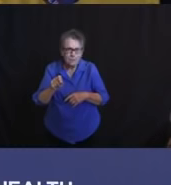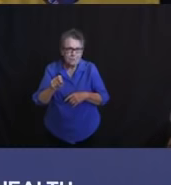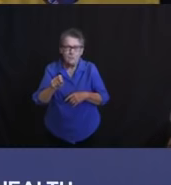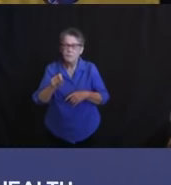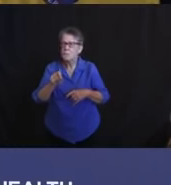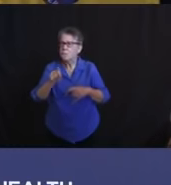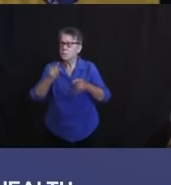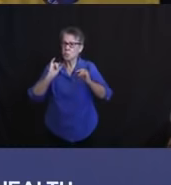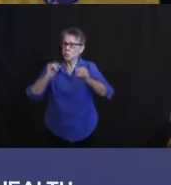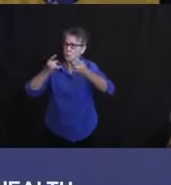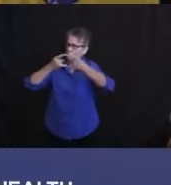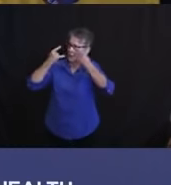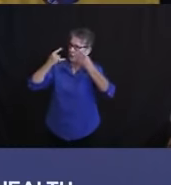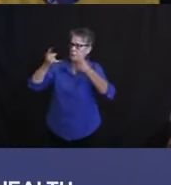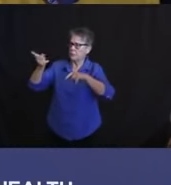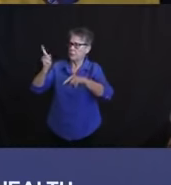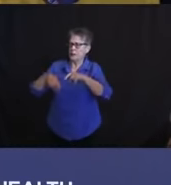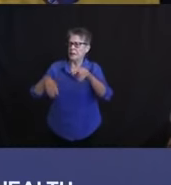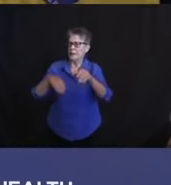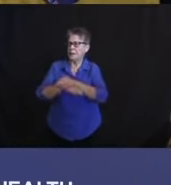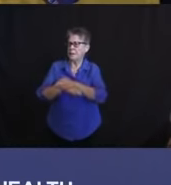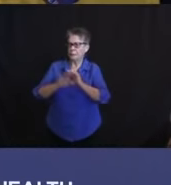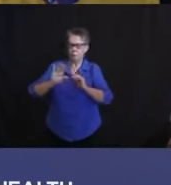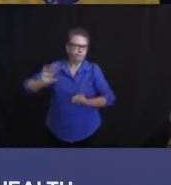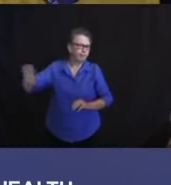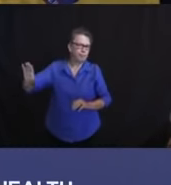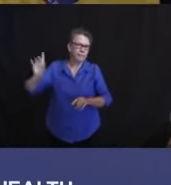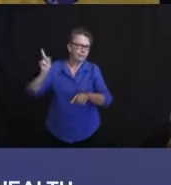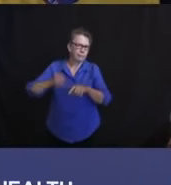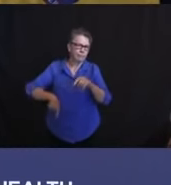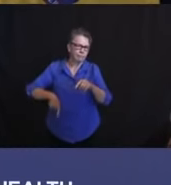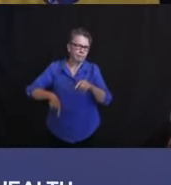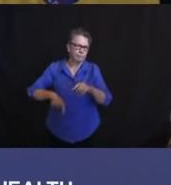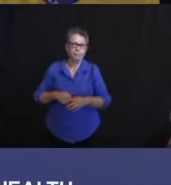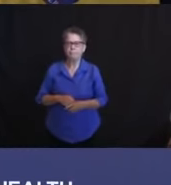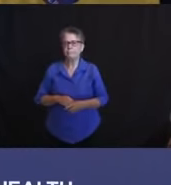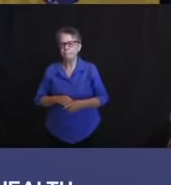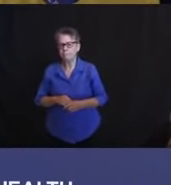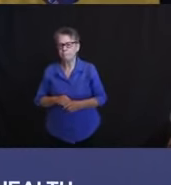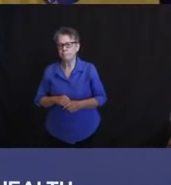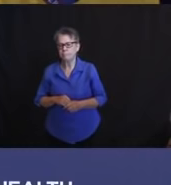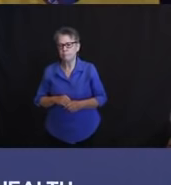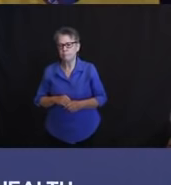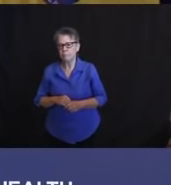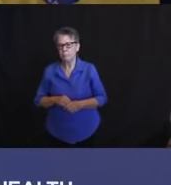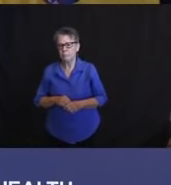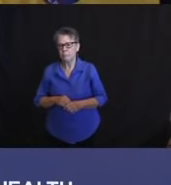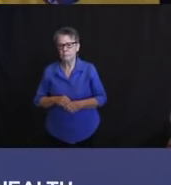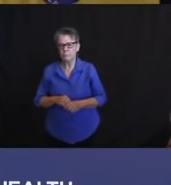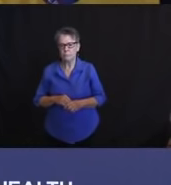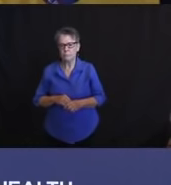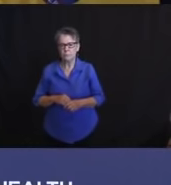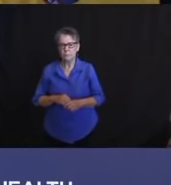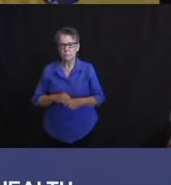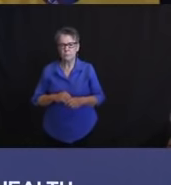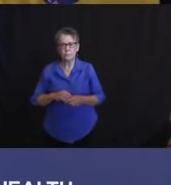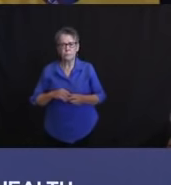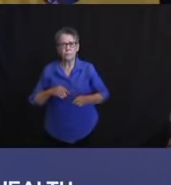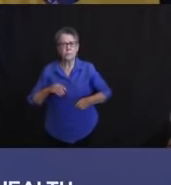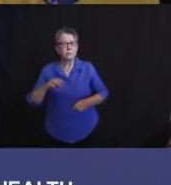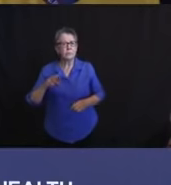inside? Outside. Judy's going to be outside. That's a more important answer than any answer I could give you. Thank